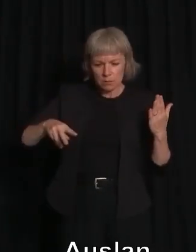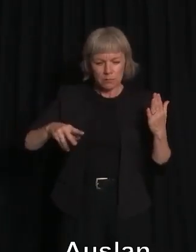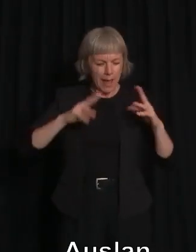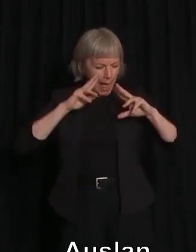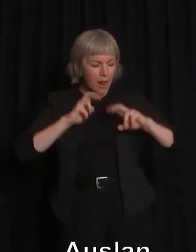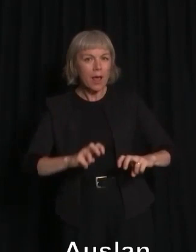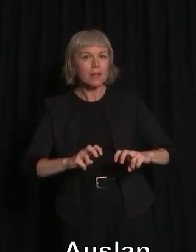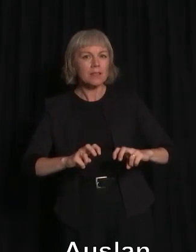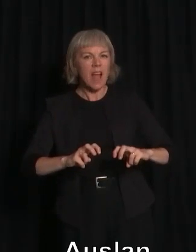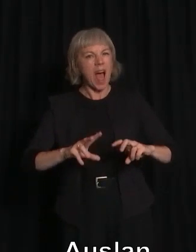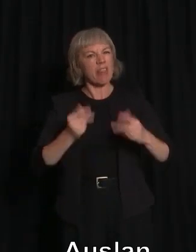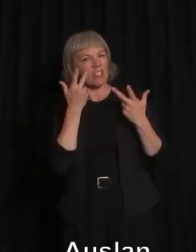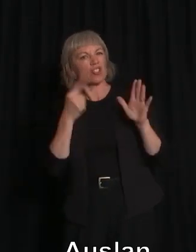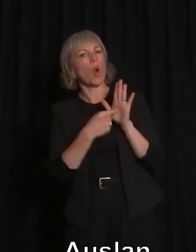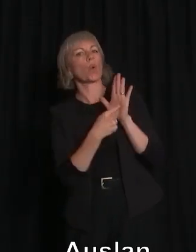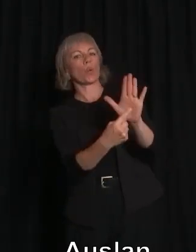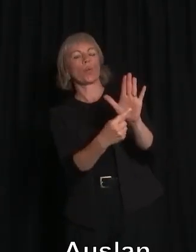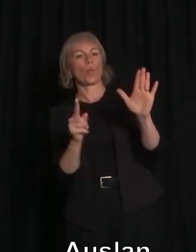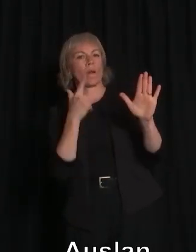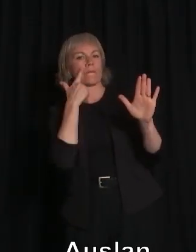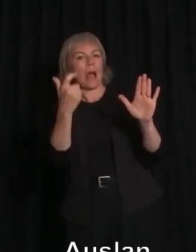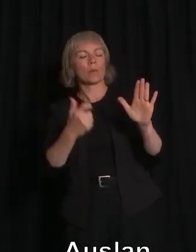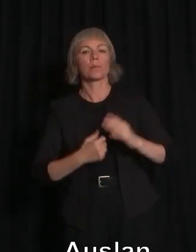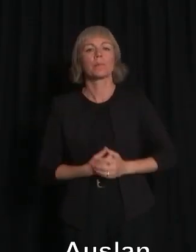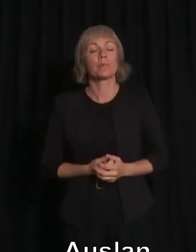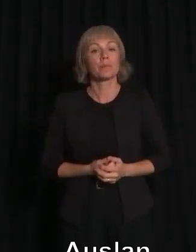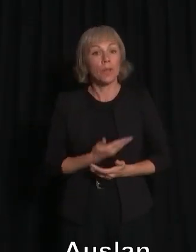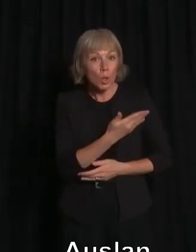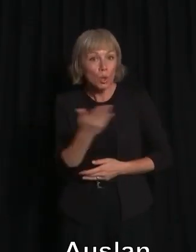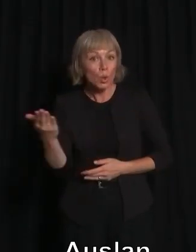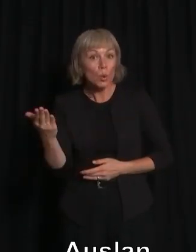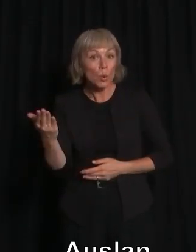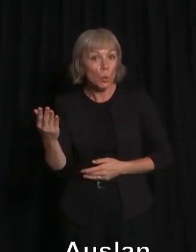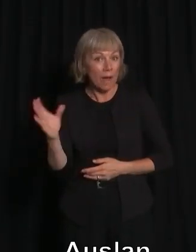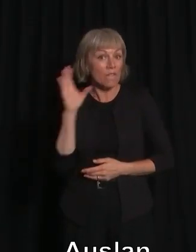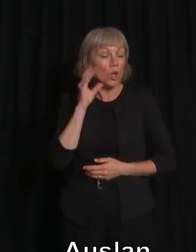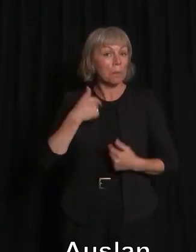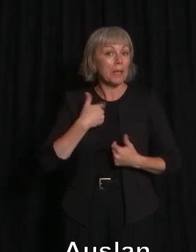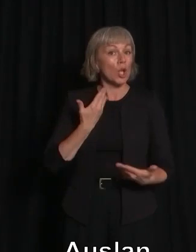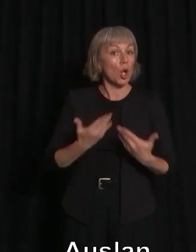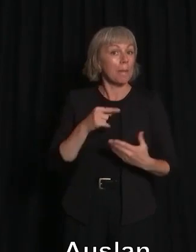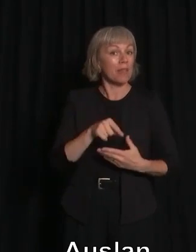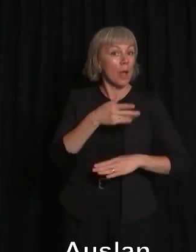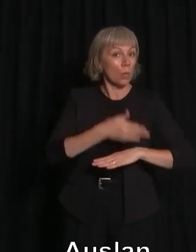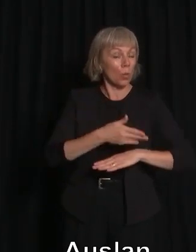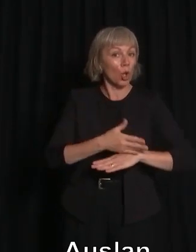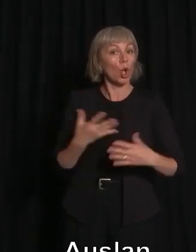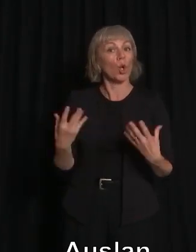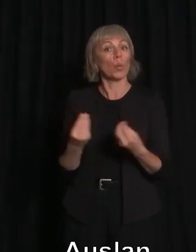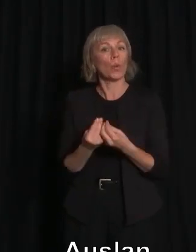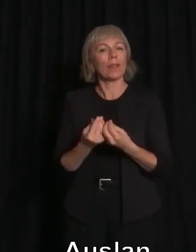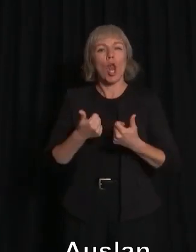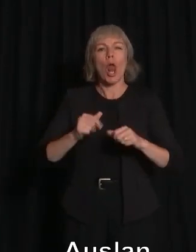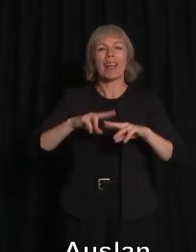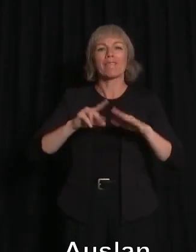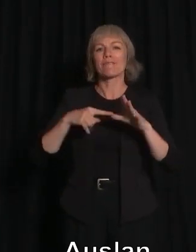that analysis. Some of you may have heard me compare that work with fabric